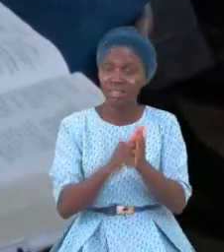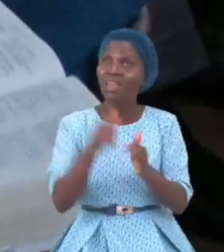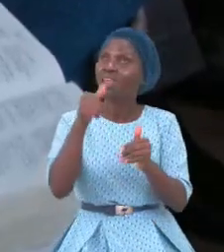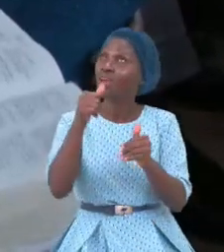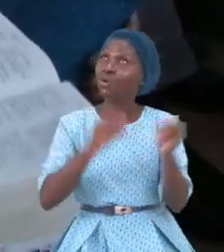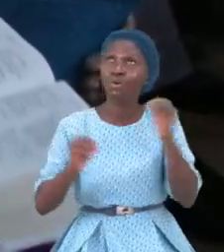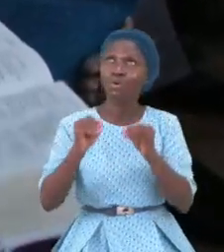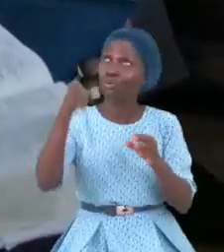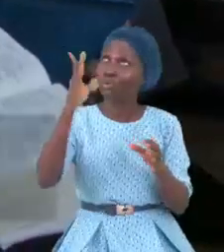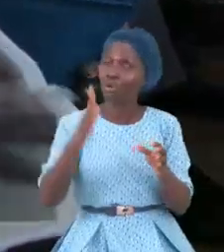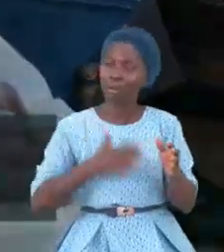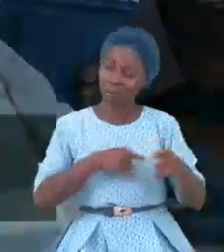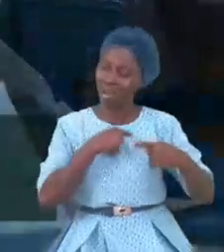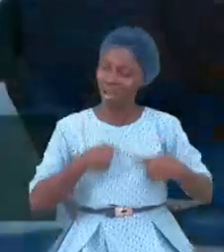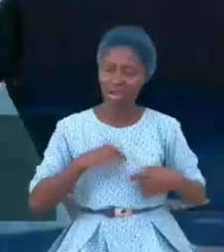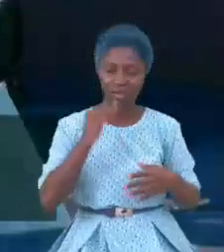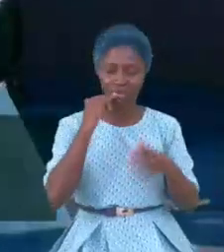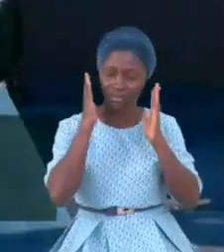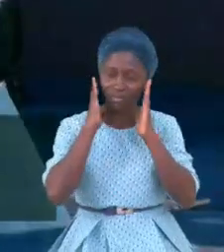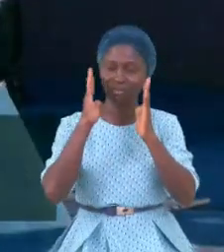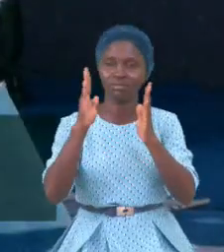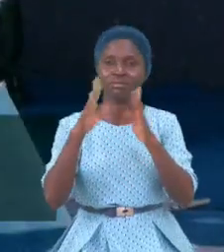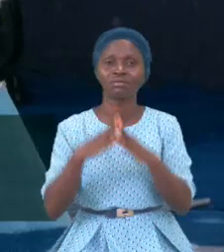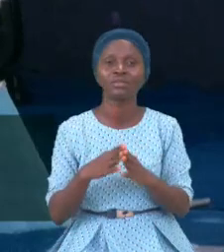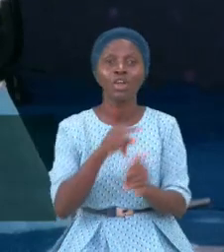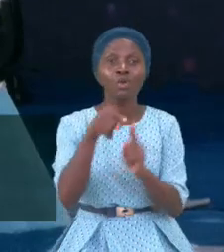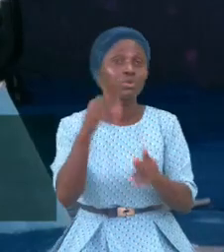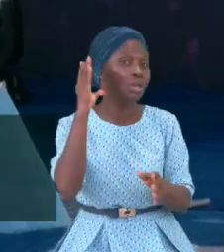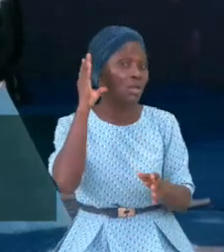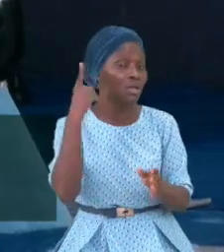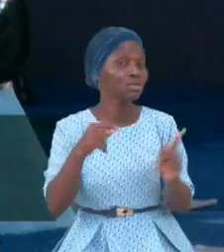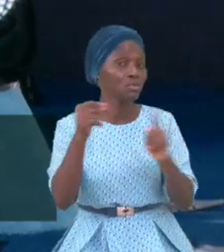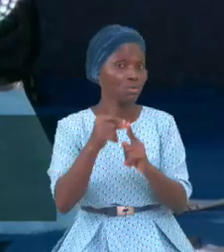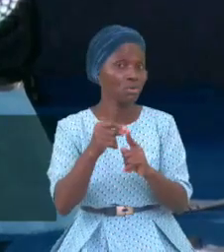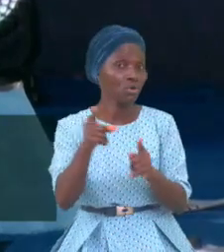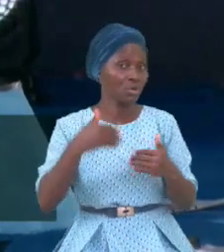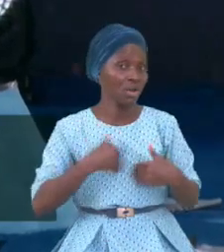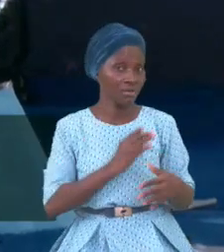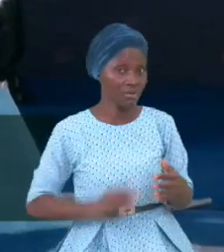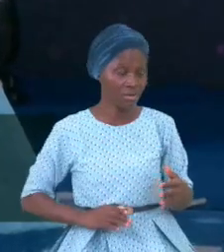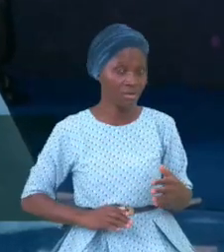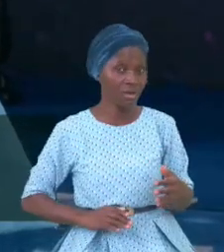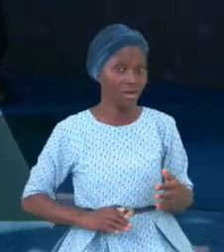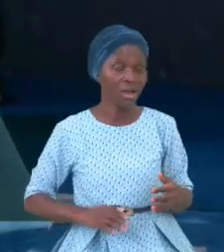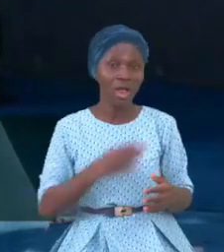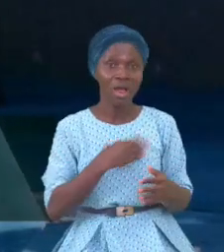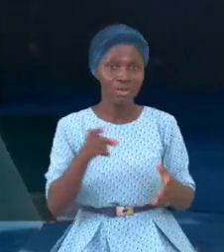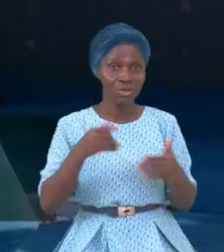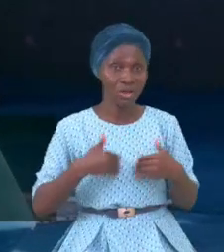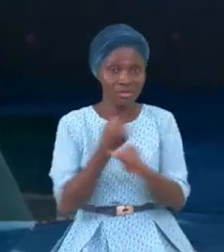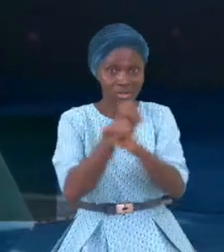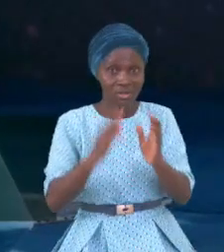heart is fixed. When you have the word, when you have Christ, when you have the Savior, when you have a salvation, you